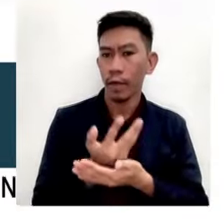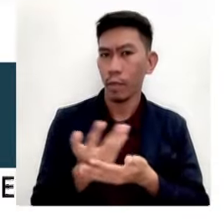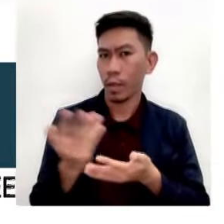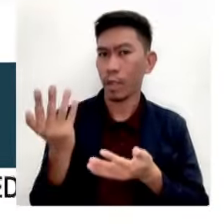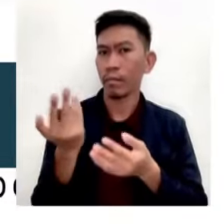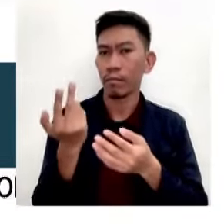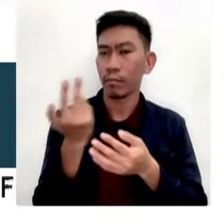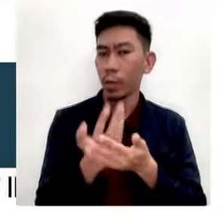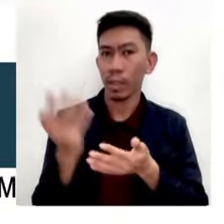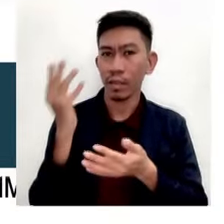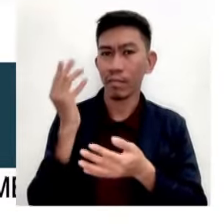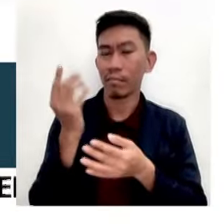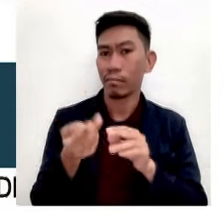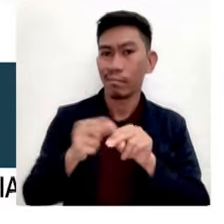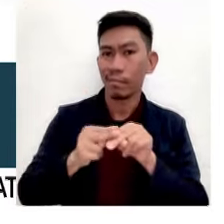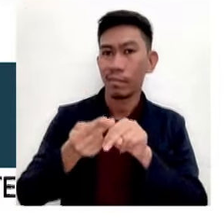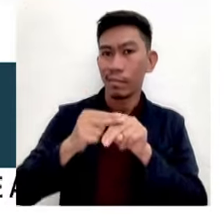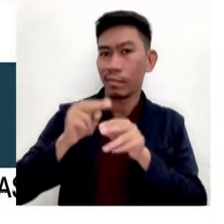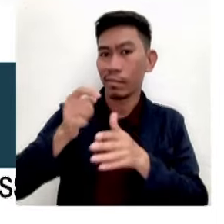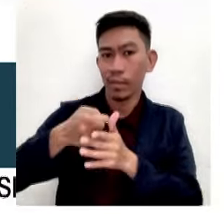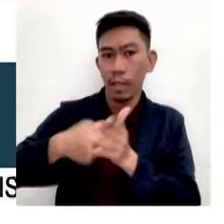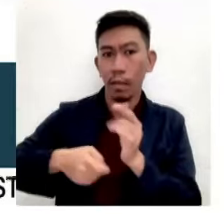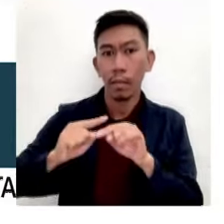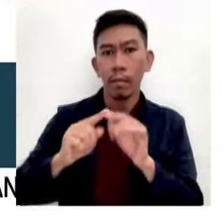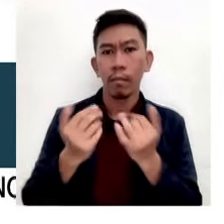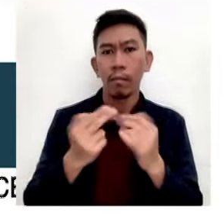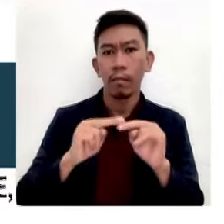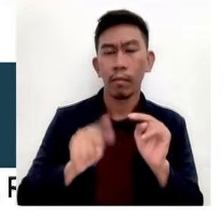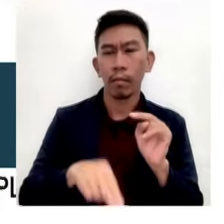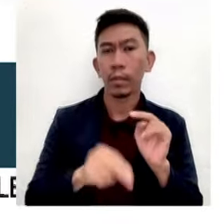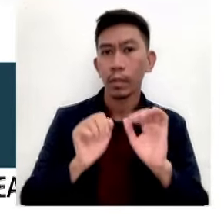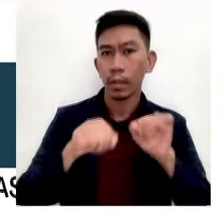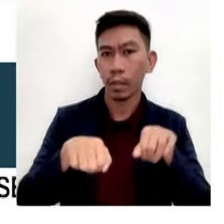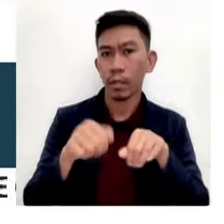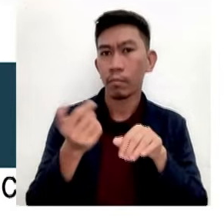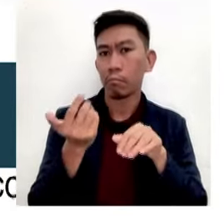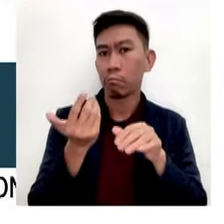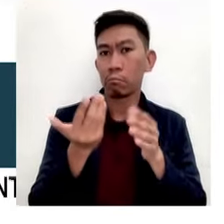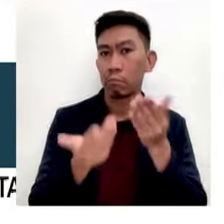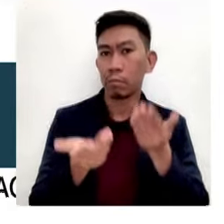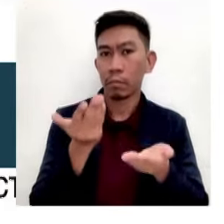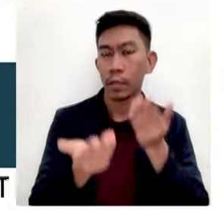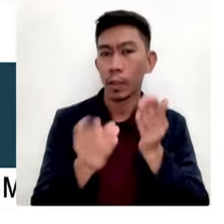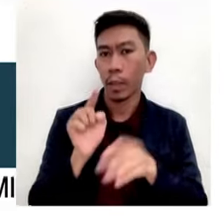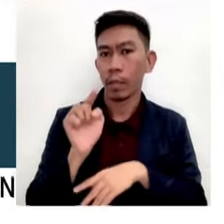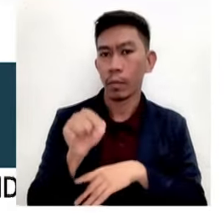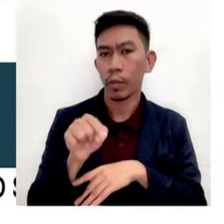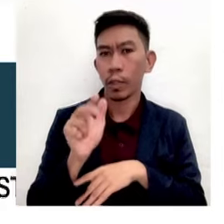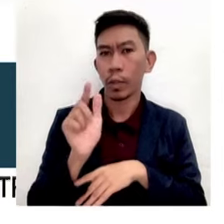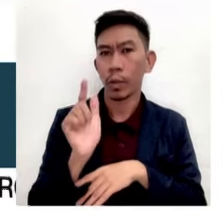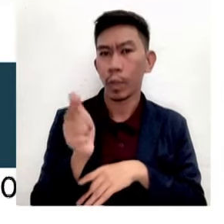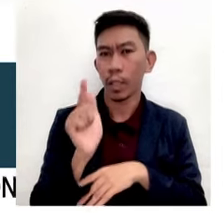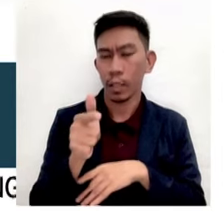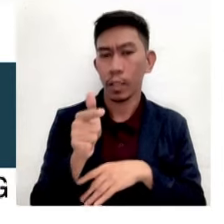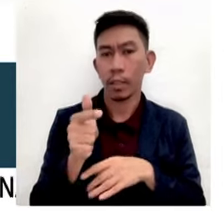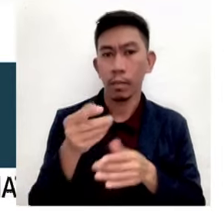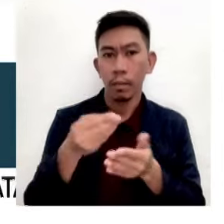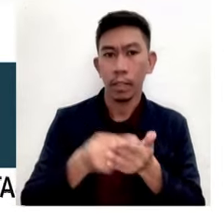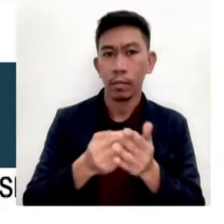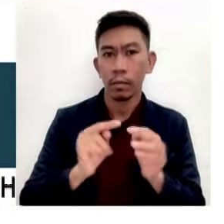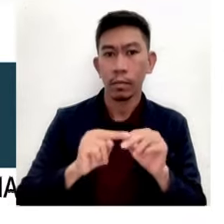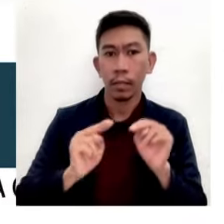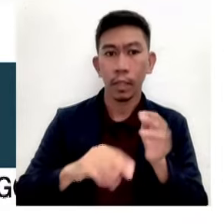The Energy Department expects gasoline prices to fall to as much as 1 peso and 20 centavos per liter, while kerosene and diesel may